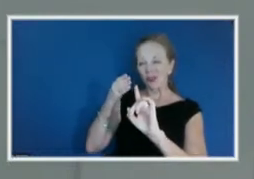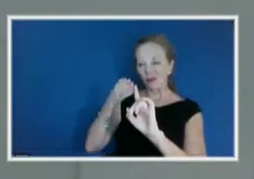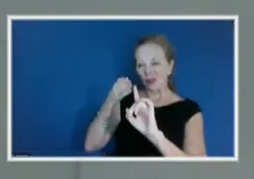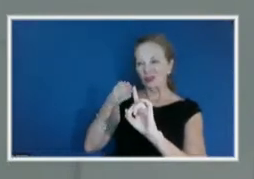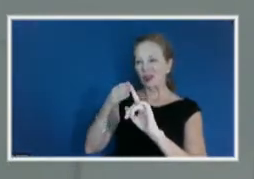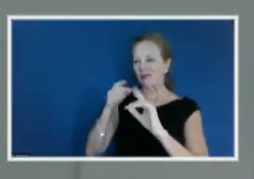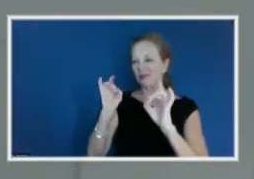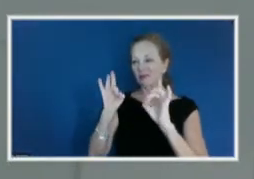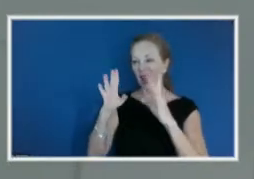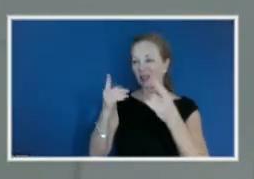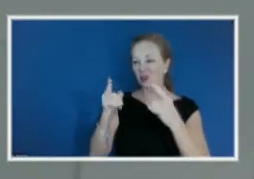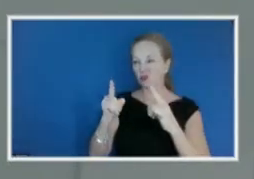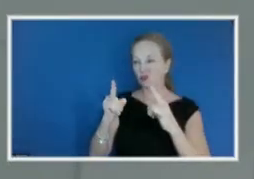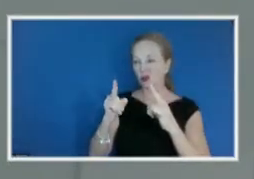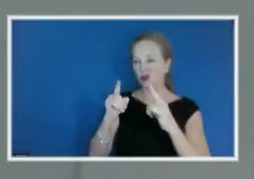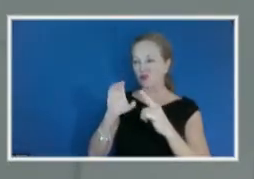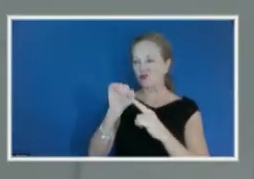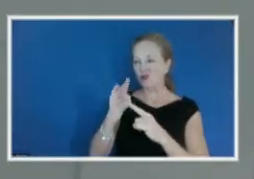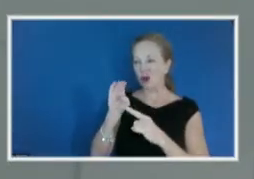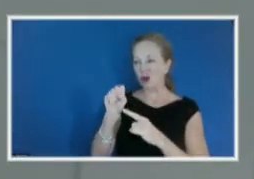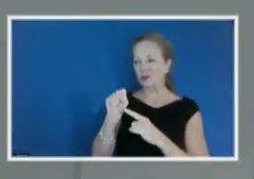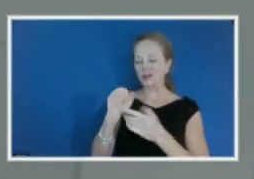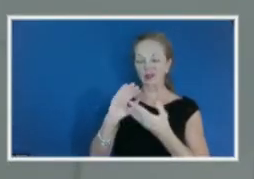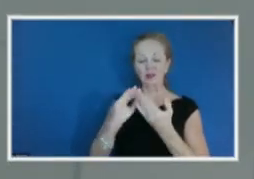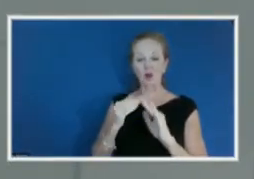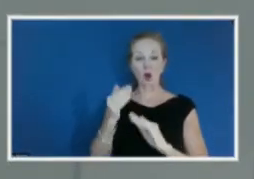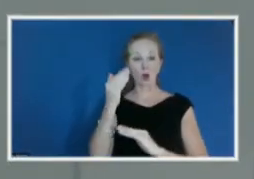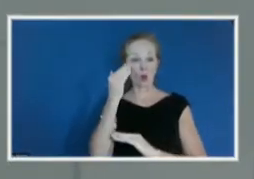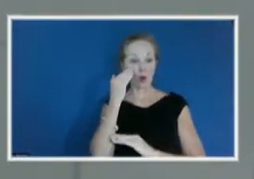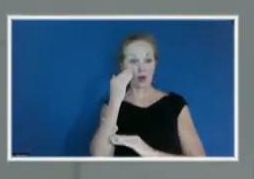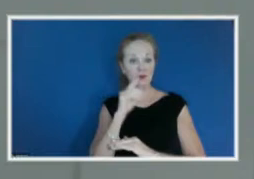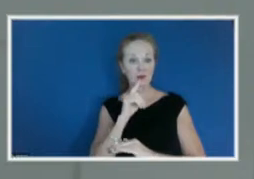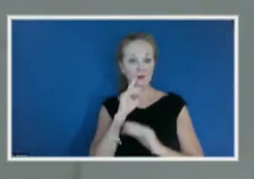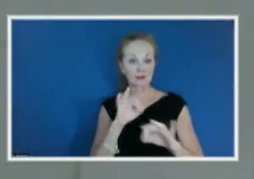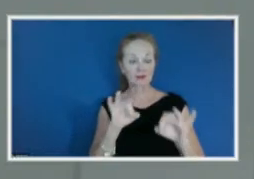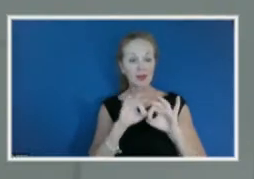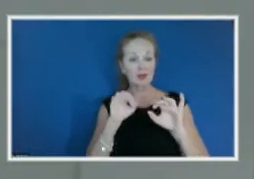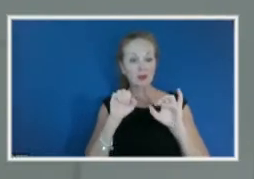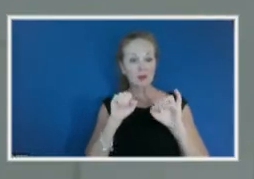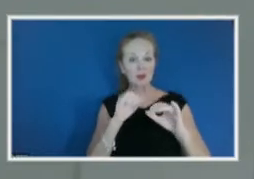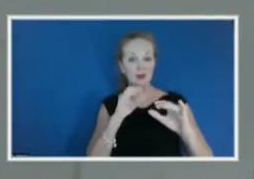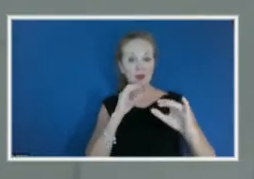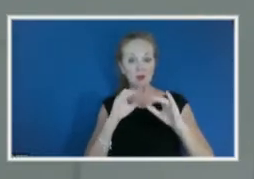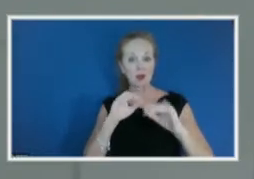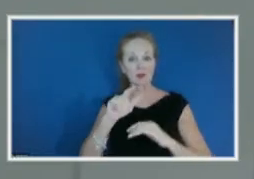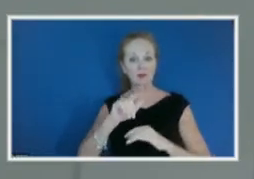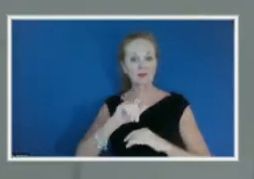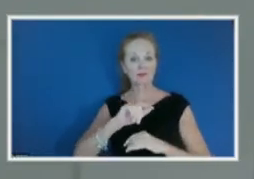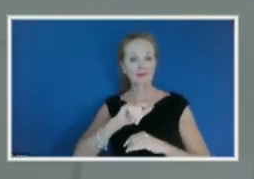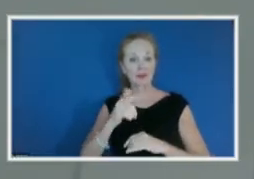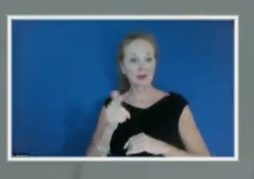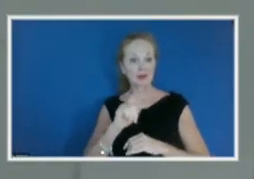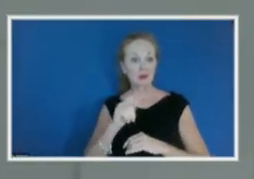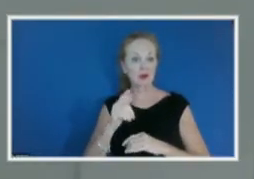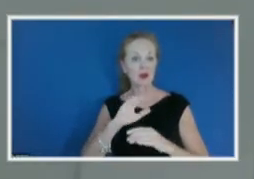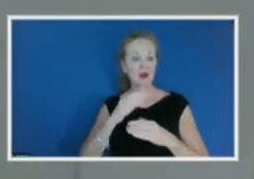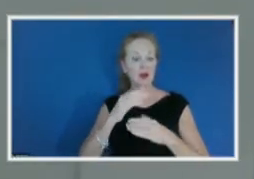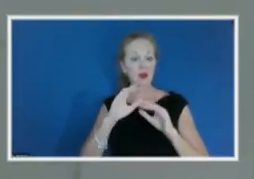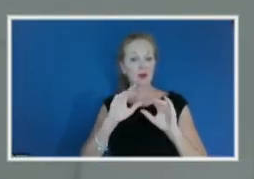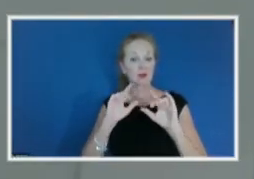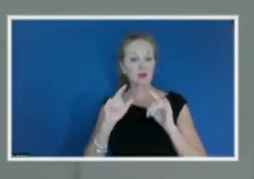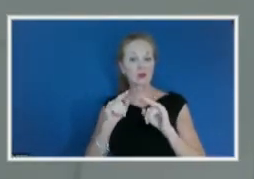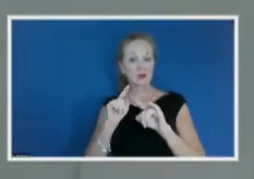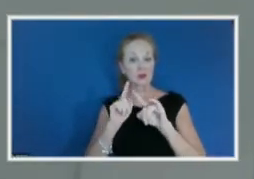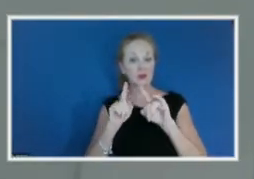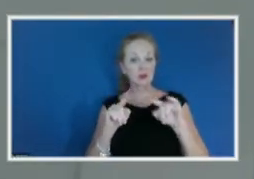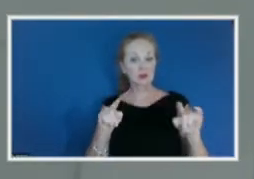community awareness is very important. The ability to kind of communicate back and forth between our organizations and the